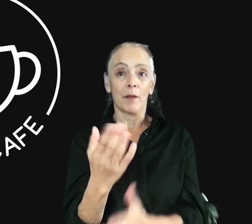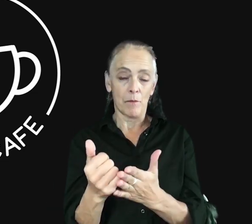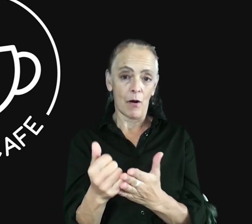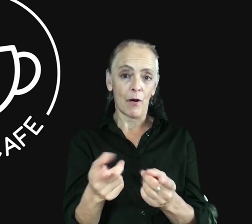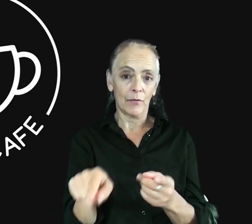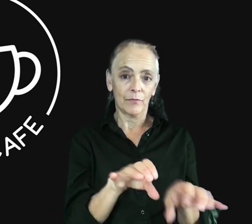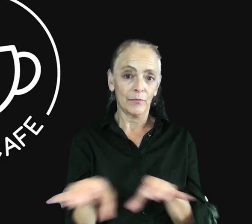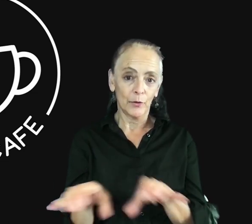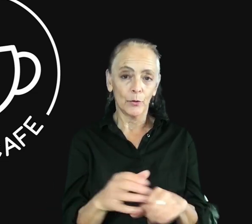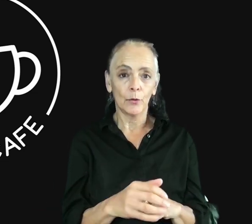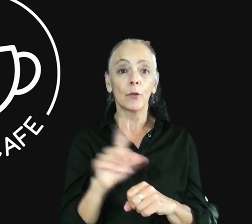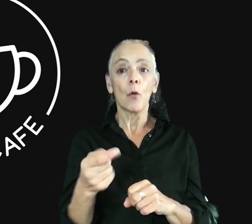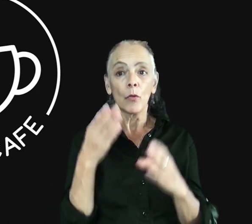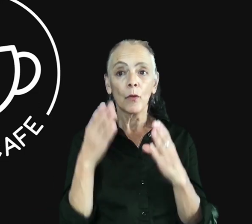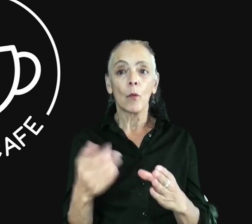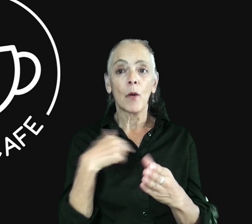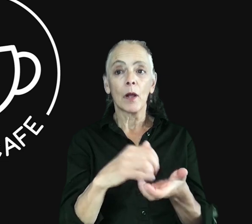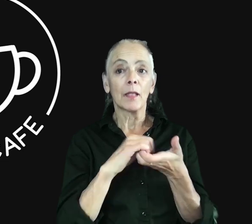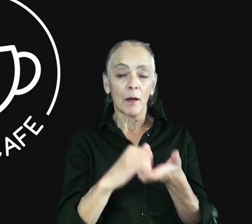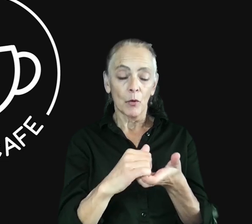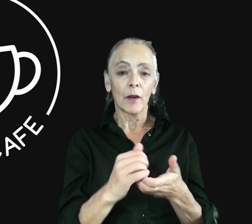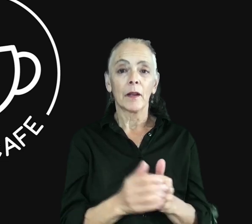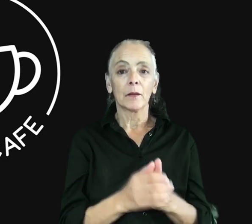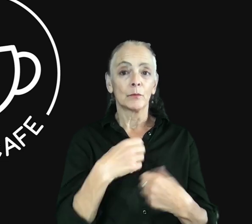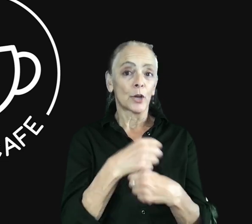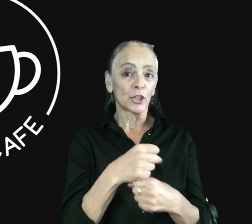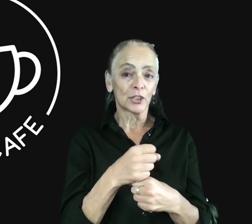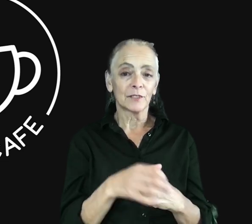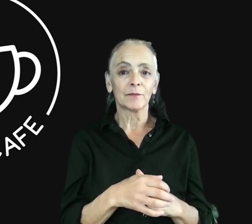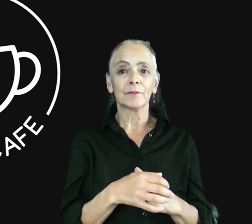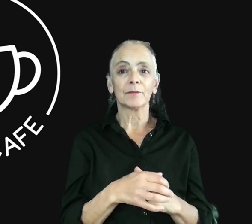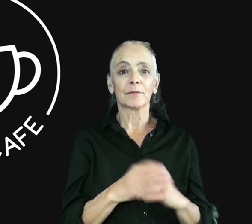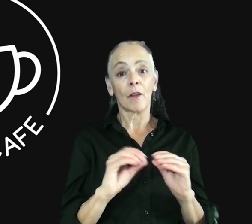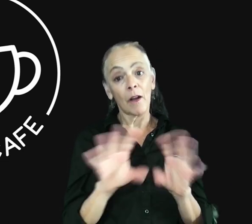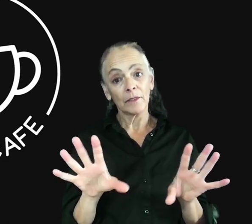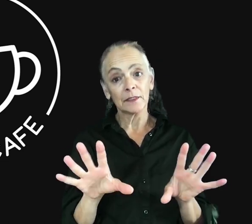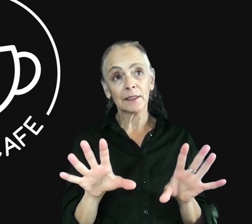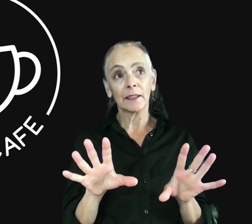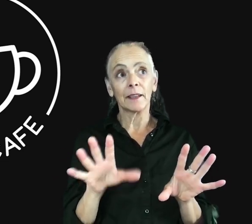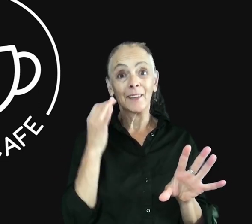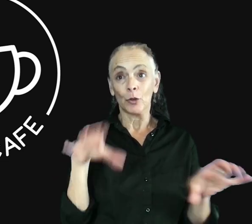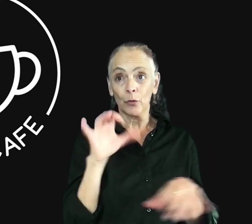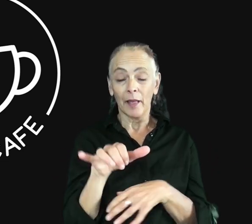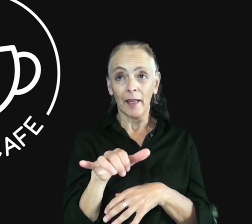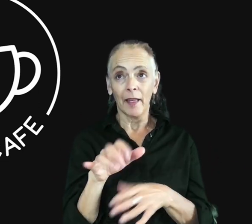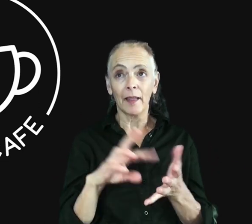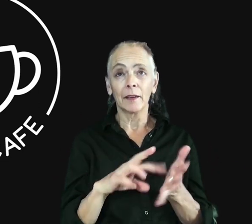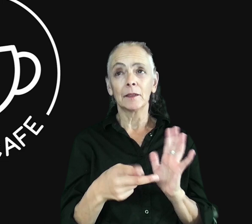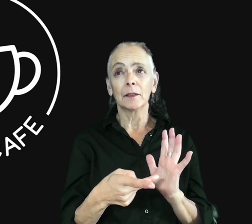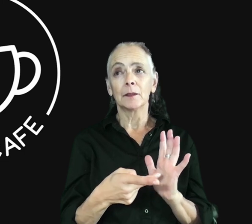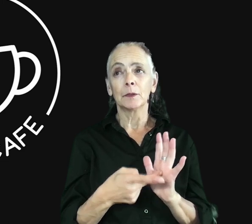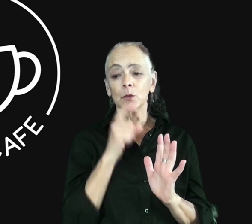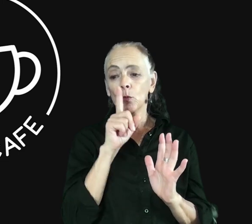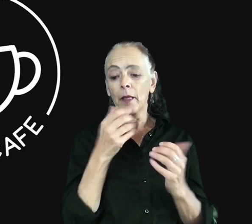that we uh collaborate uh with productions and uh obviously when we do that it means that we don't